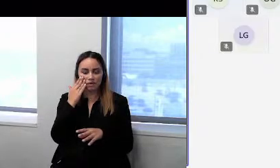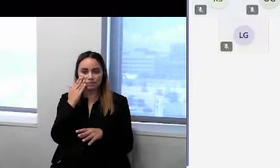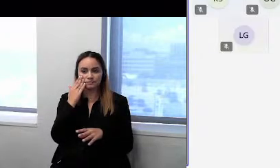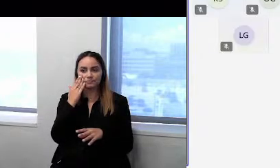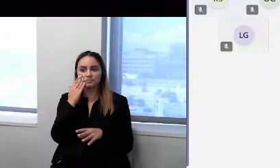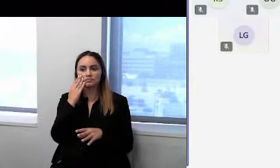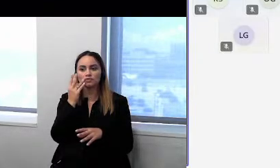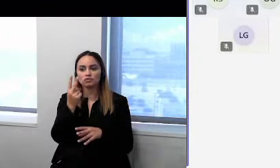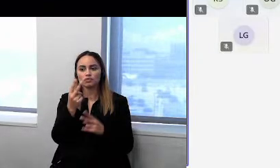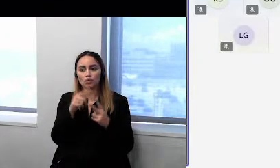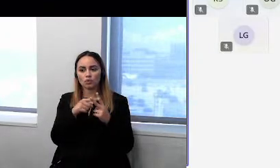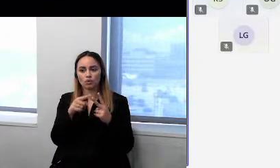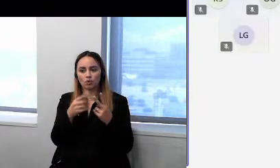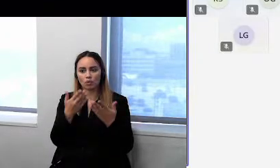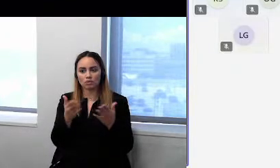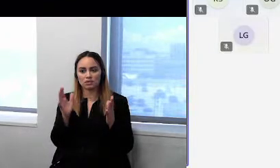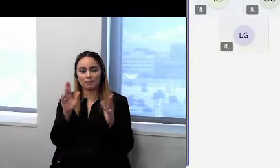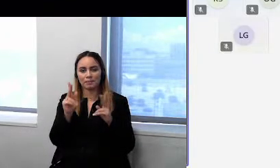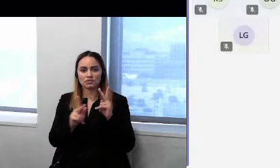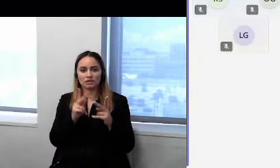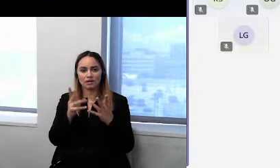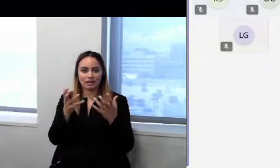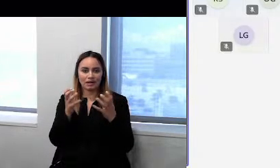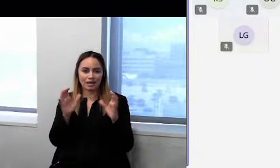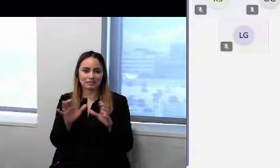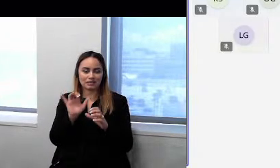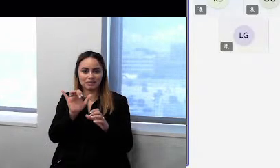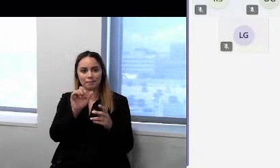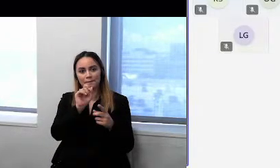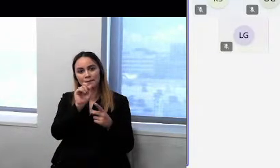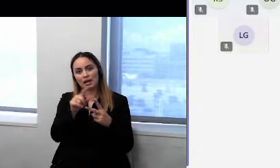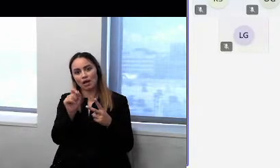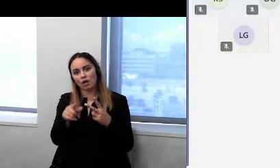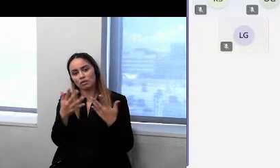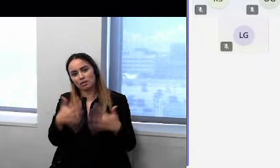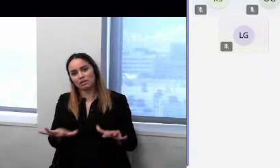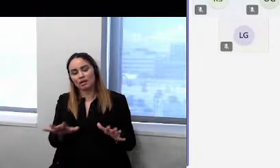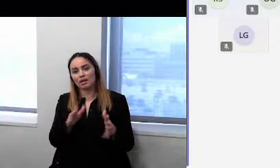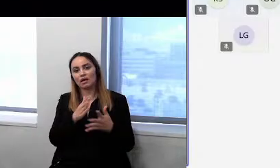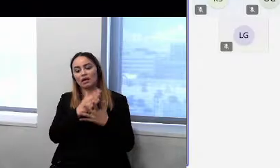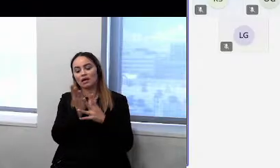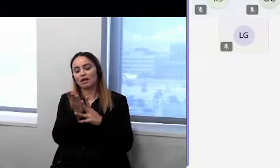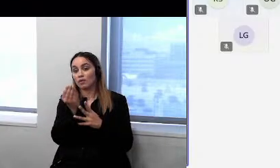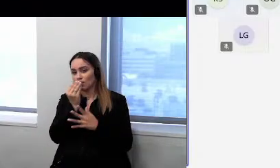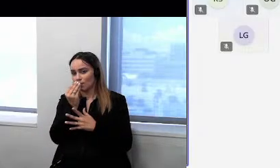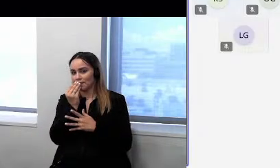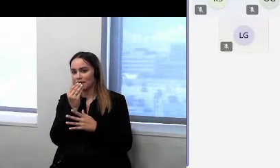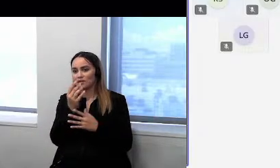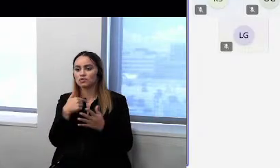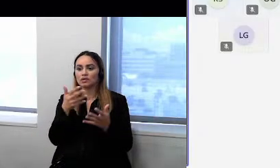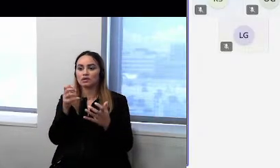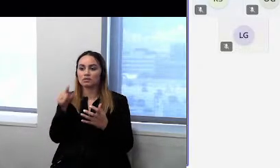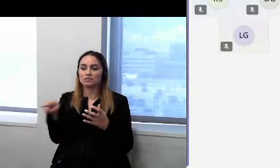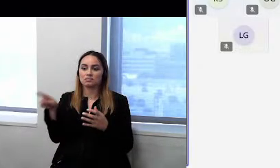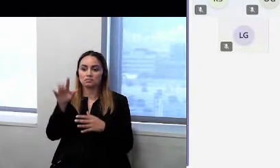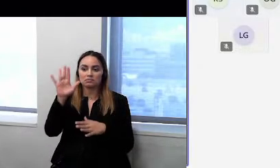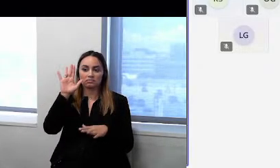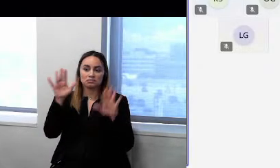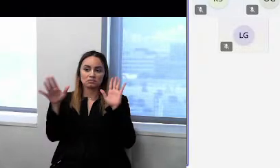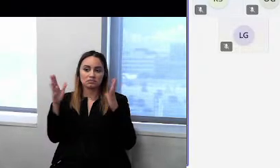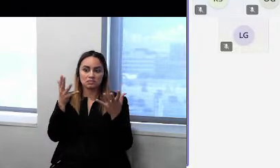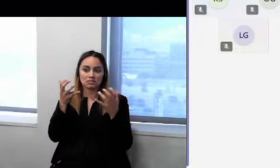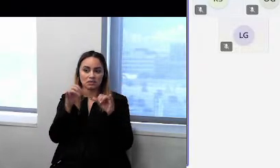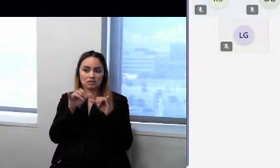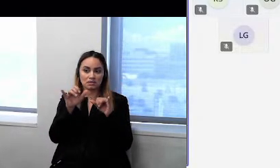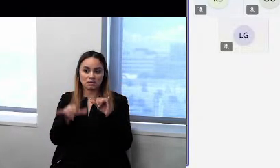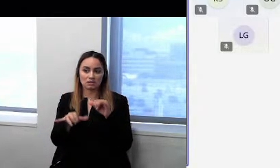complete this line of questions. The other is to eat. I could ask for a show of hands. How many would like to stay for what? Another 5 minutes, Mr. Maybe